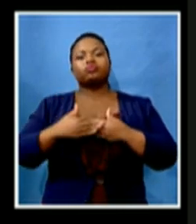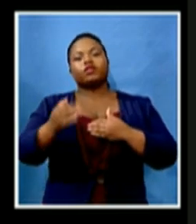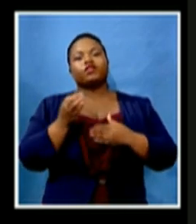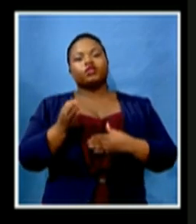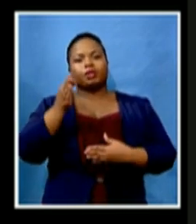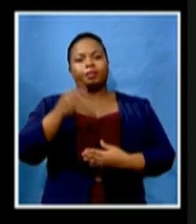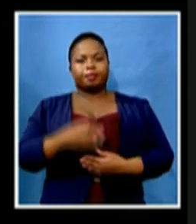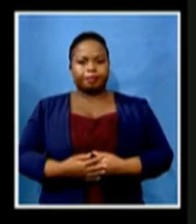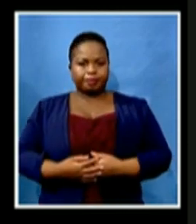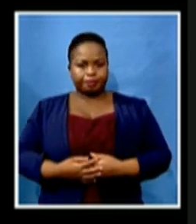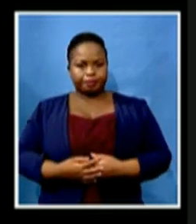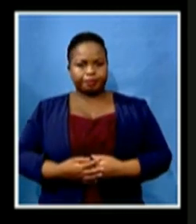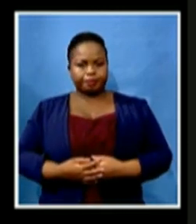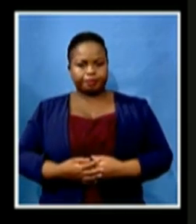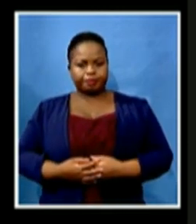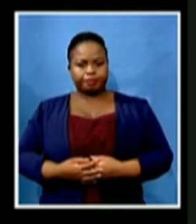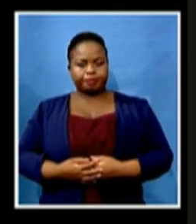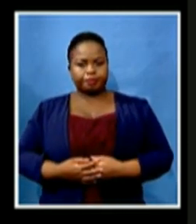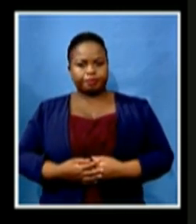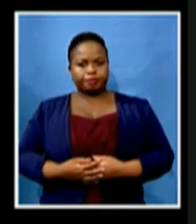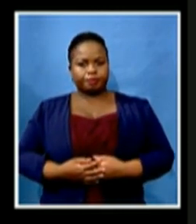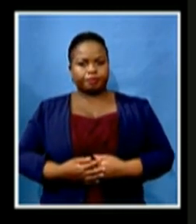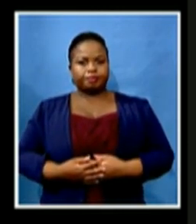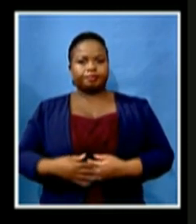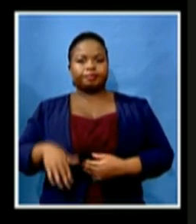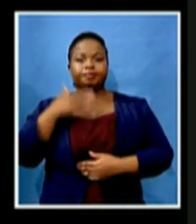Thank you. Dr. Gawanda, please do go ahead.